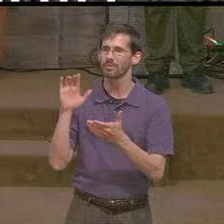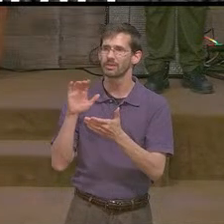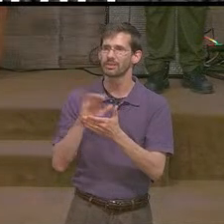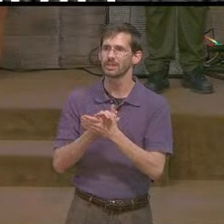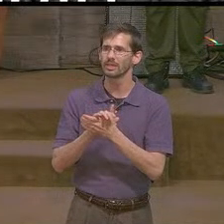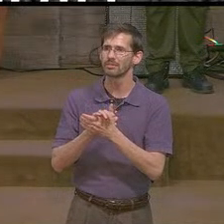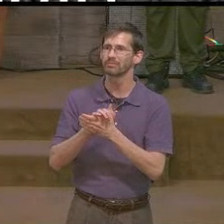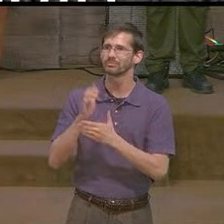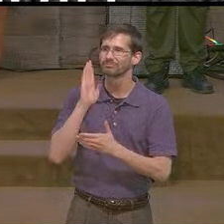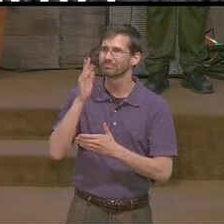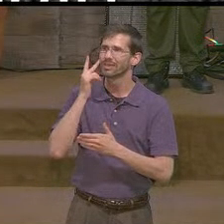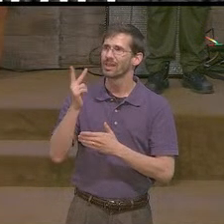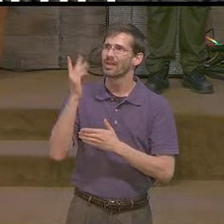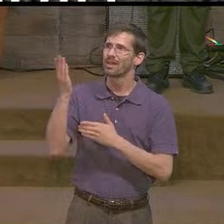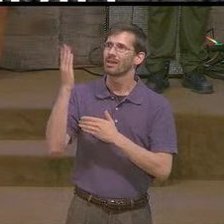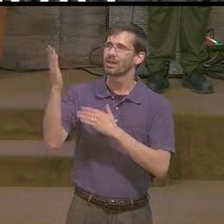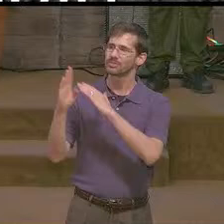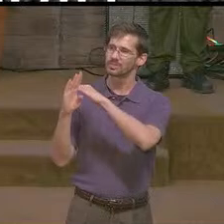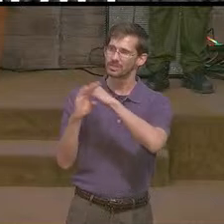I believe